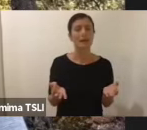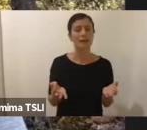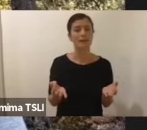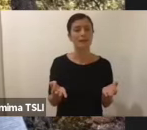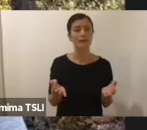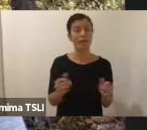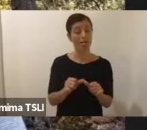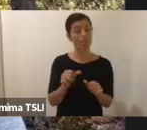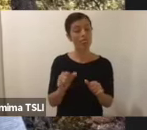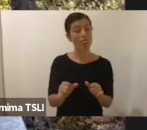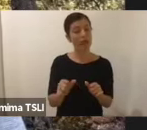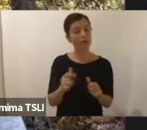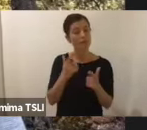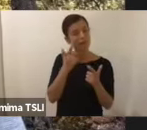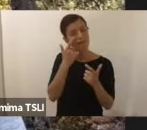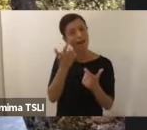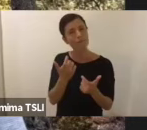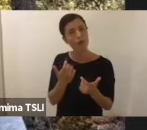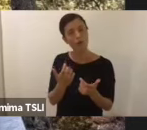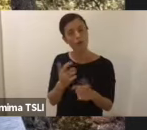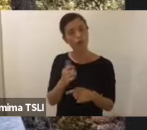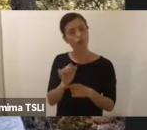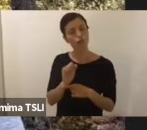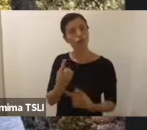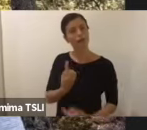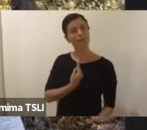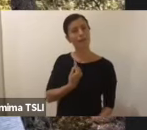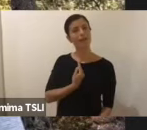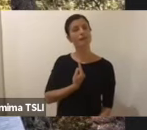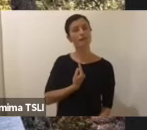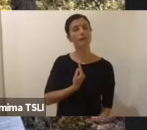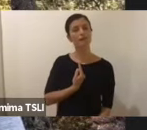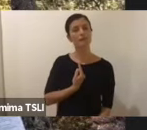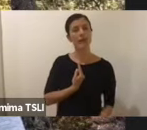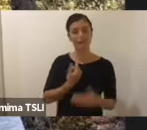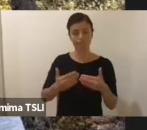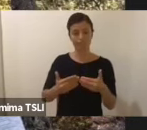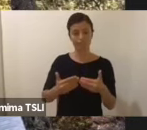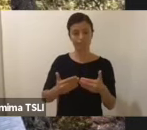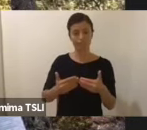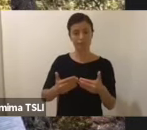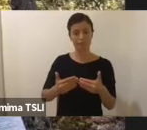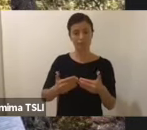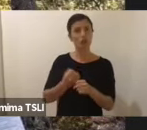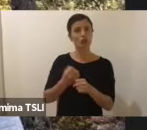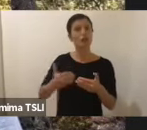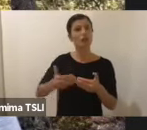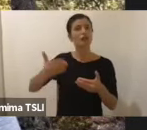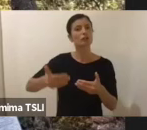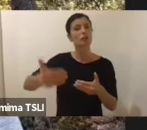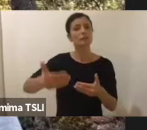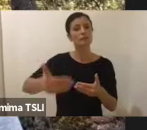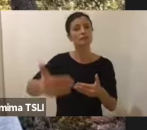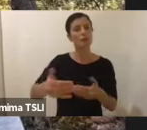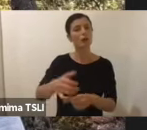take precautions to protect yourself and succeeding generations and work to ensure that these things whatever they